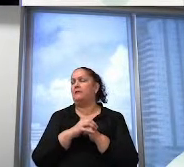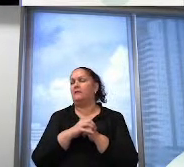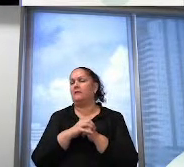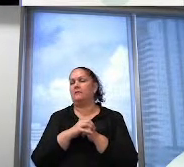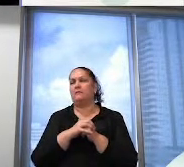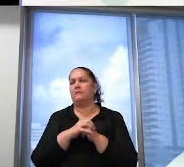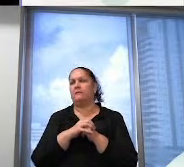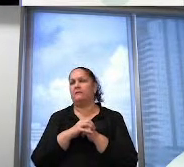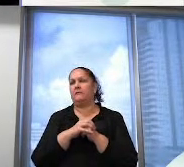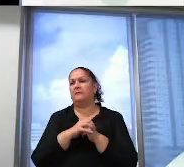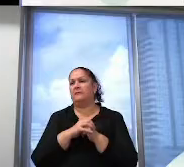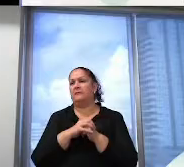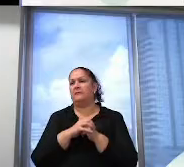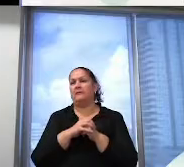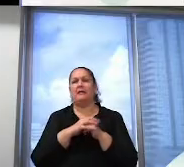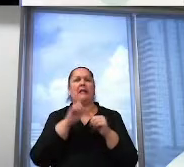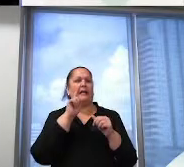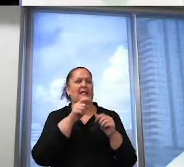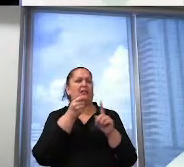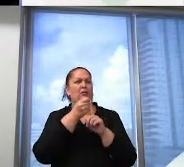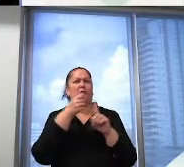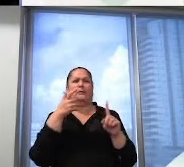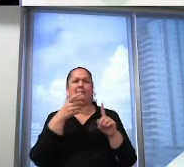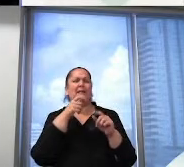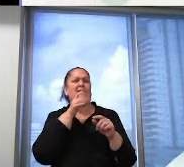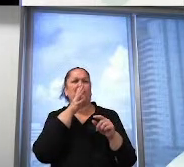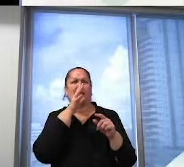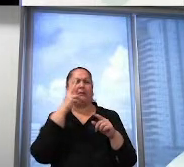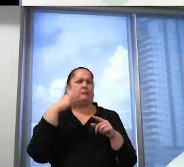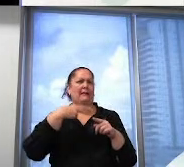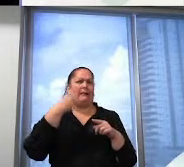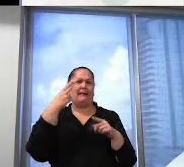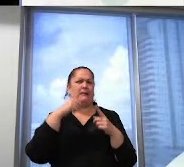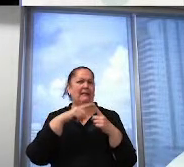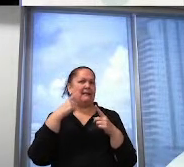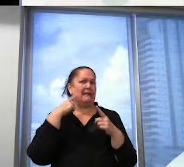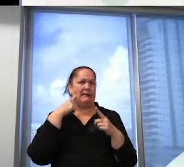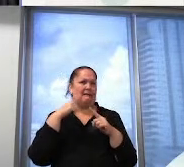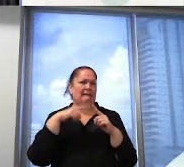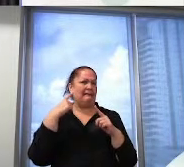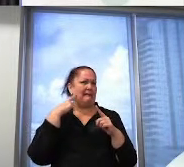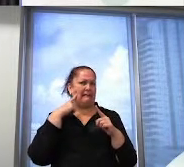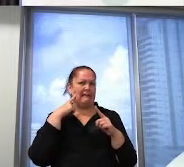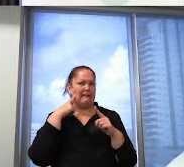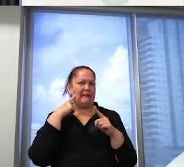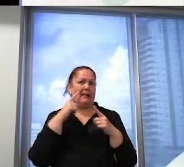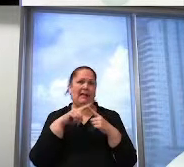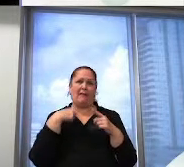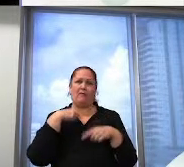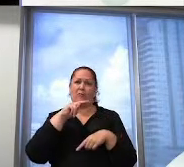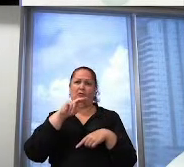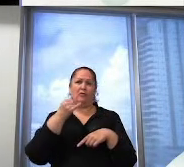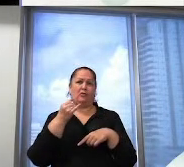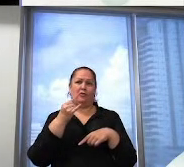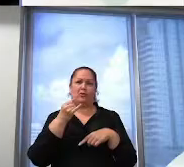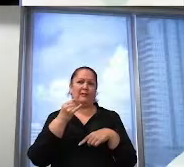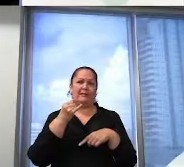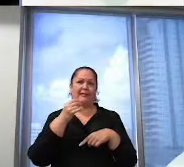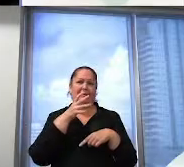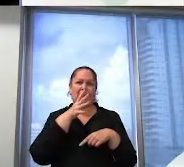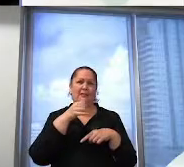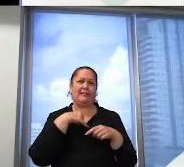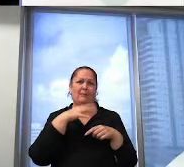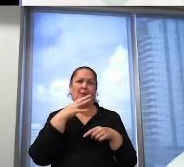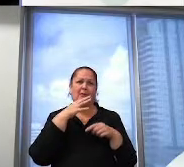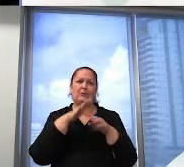you an overview of what that program is under the past. I need you to talk a little bit louder if I can. And being from Let me New get Jersey, closer. being from New Jersey, I